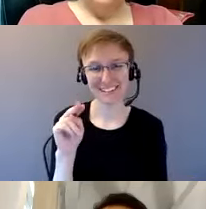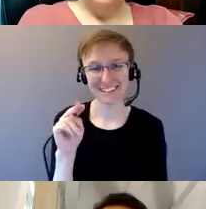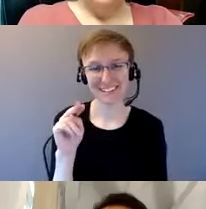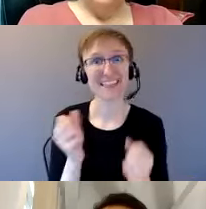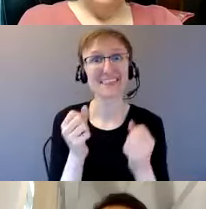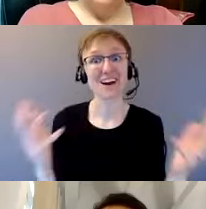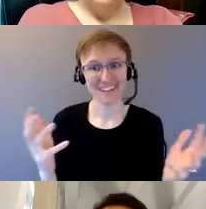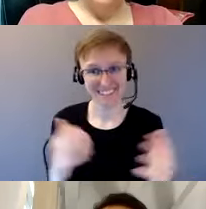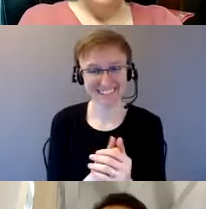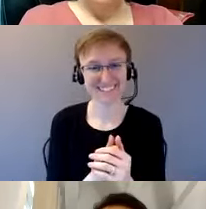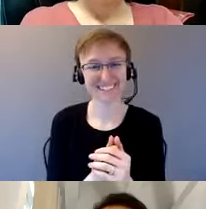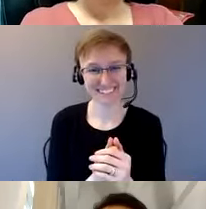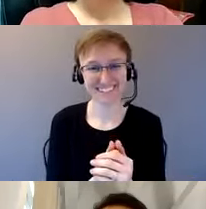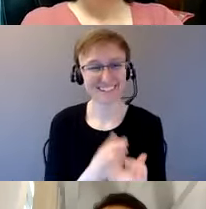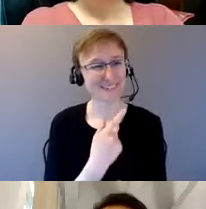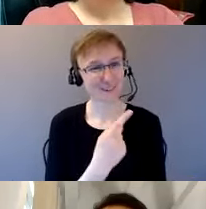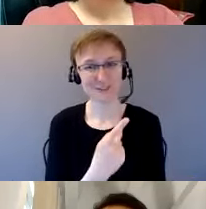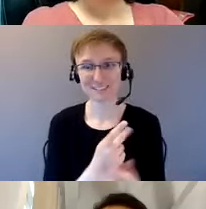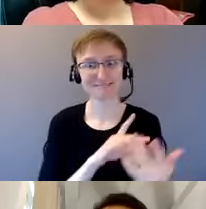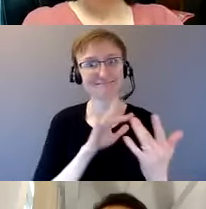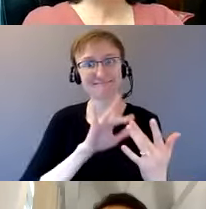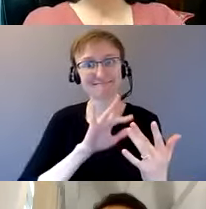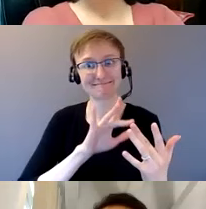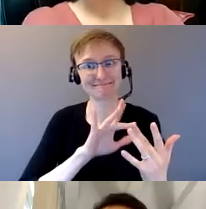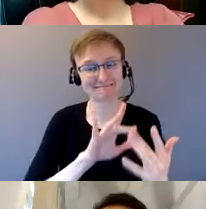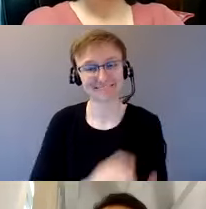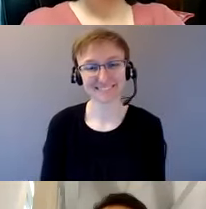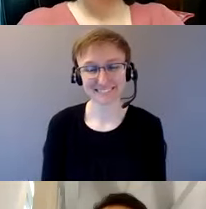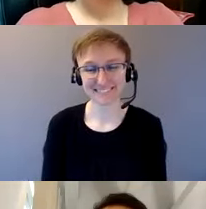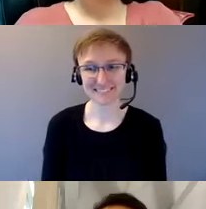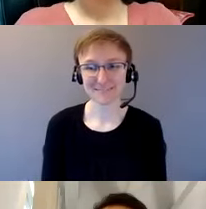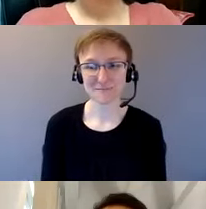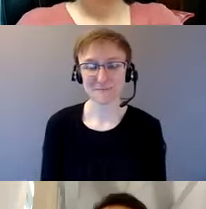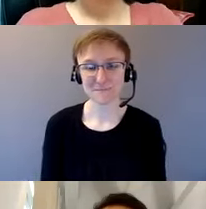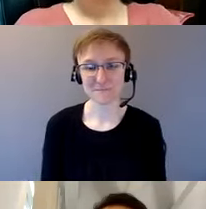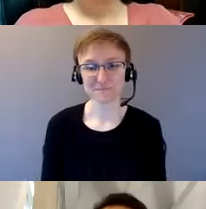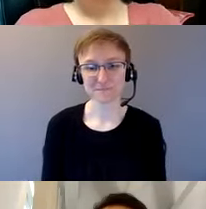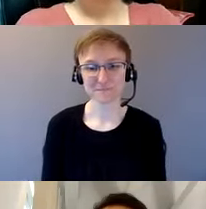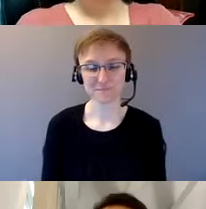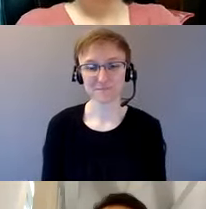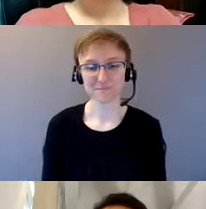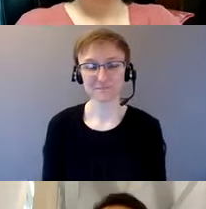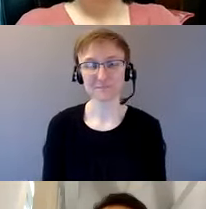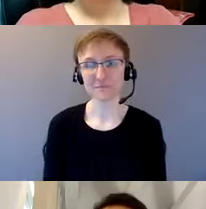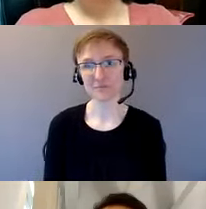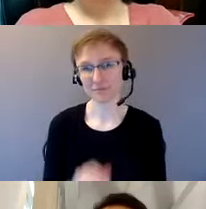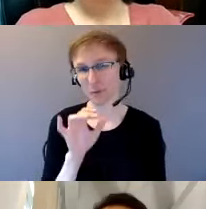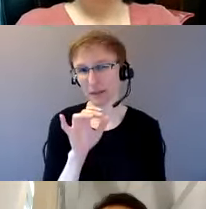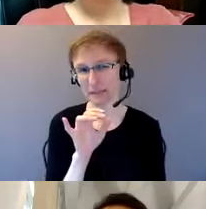hand in hand, I would say. So yeah, that's some of the things I had thought about when I was looking through this case, because we're